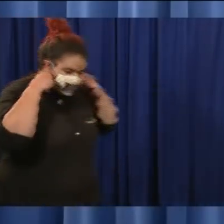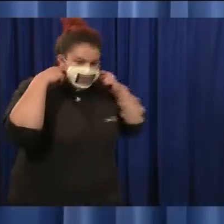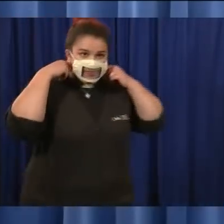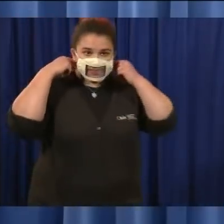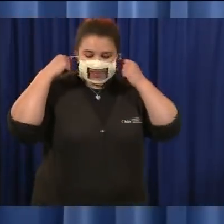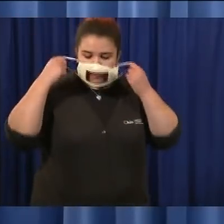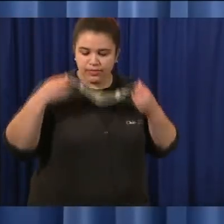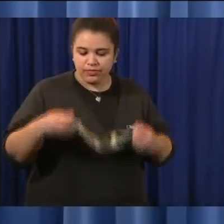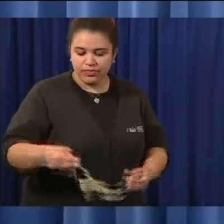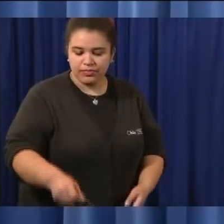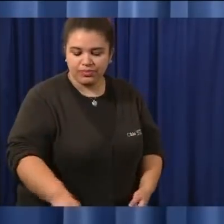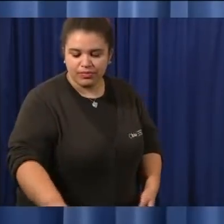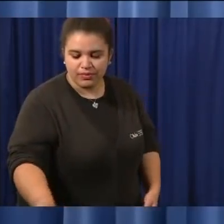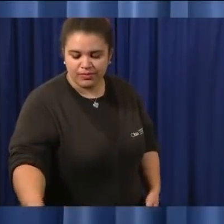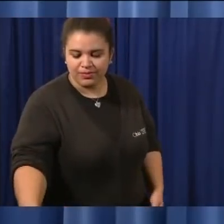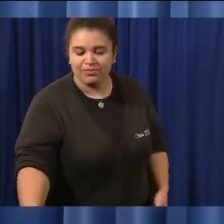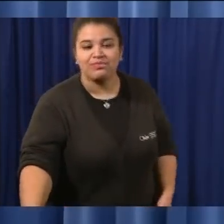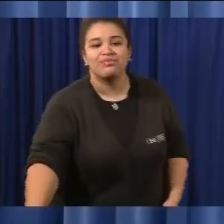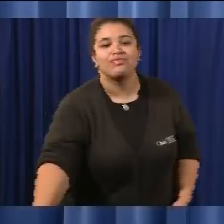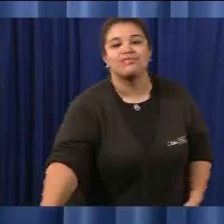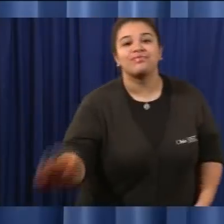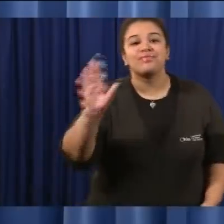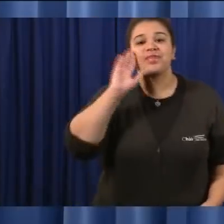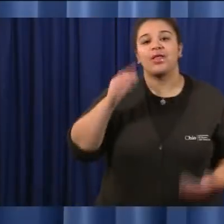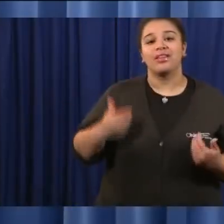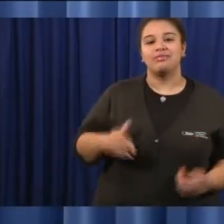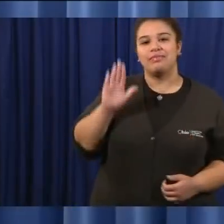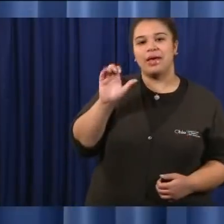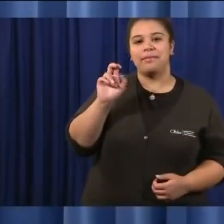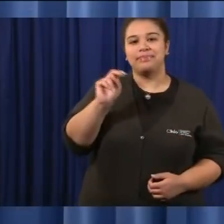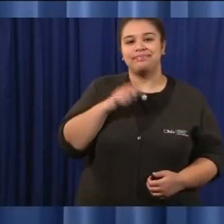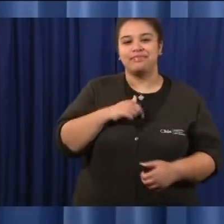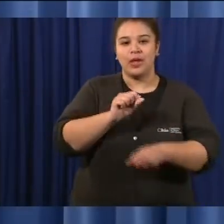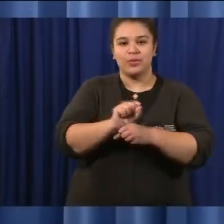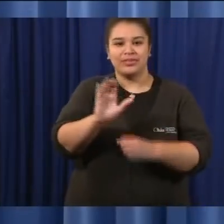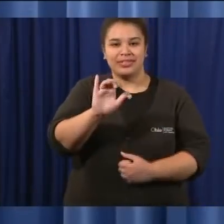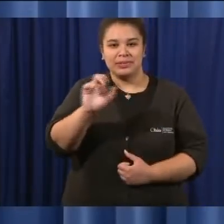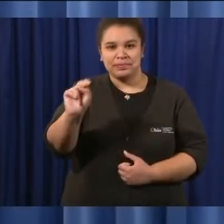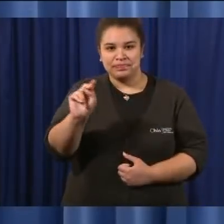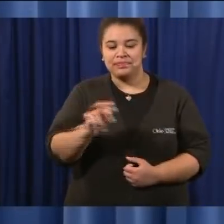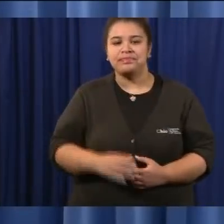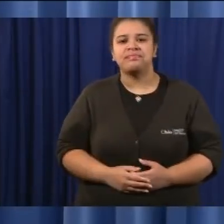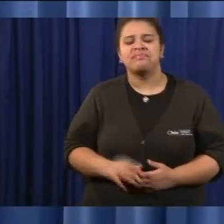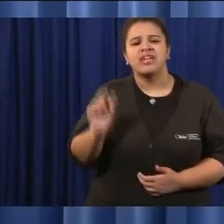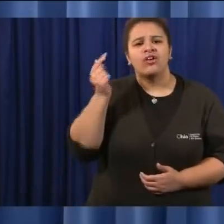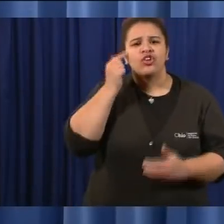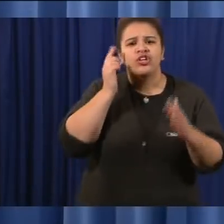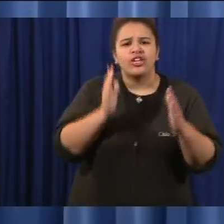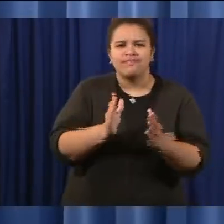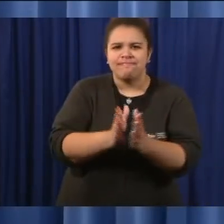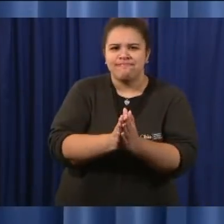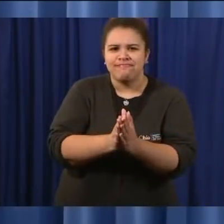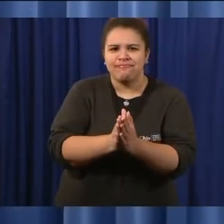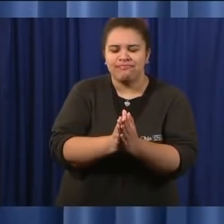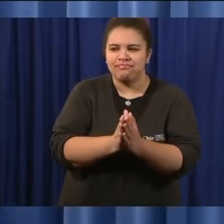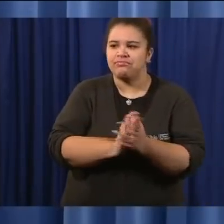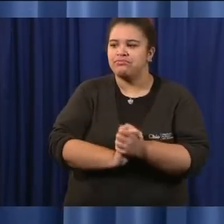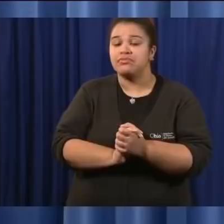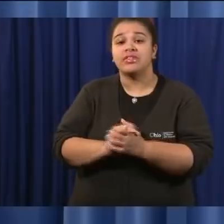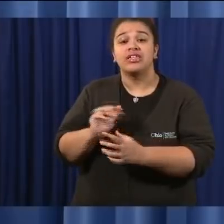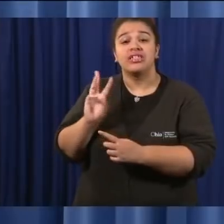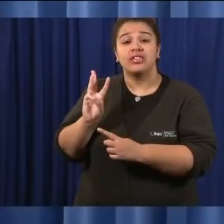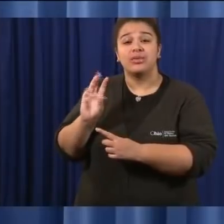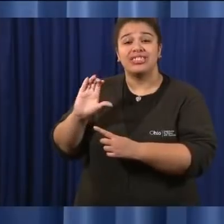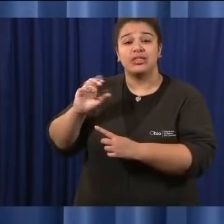Good afternoon, Governor. Ben Schwartz for WCPO in Cincinnati. Governor DeWine, I want to ask you a question sent in from a